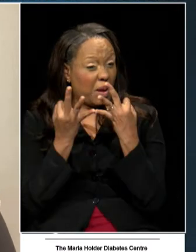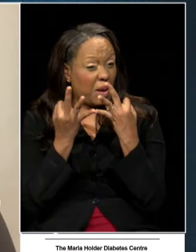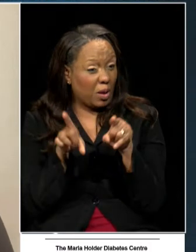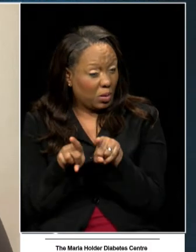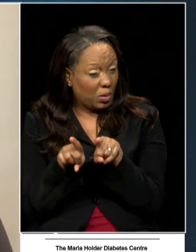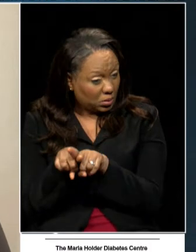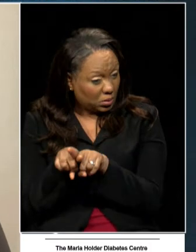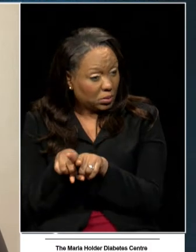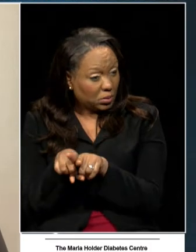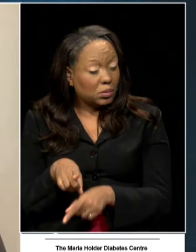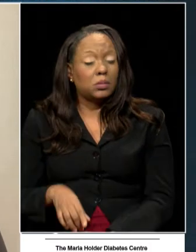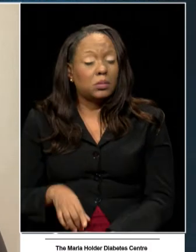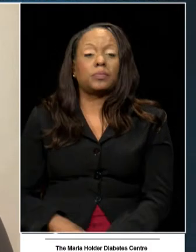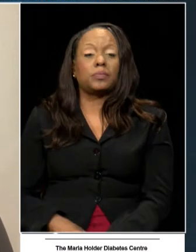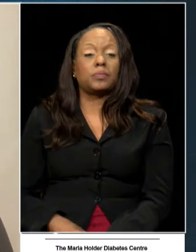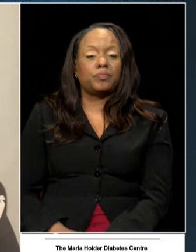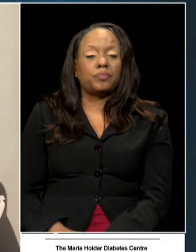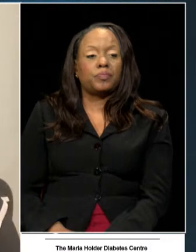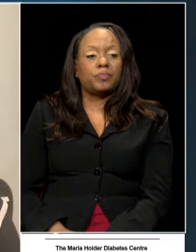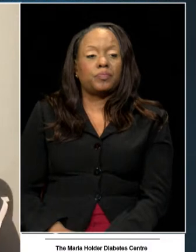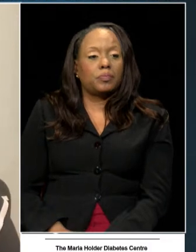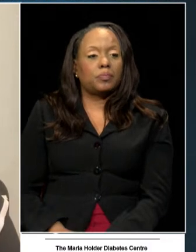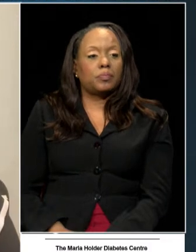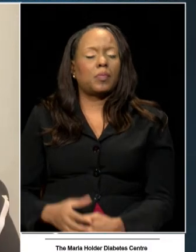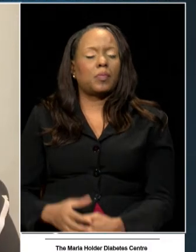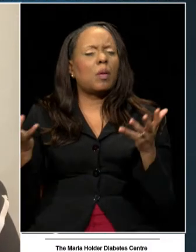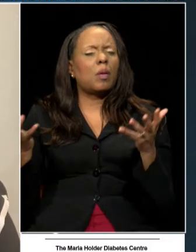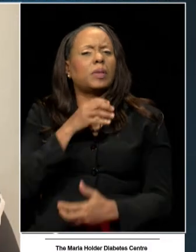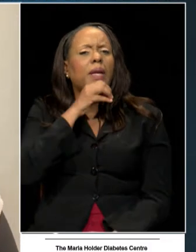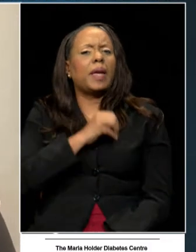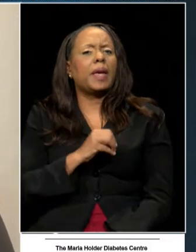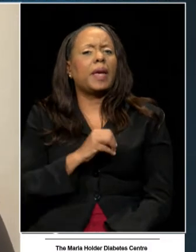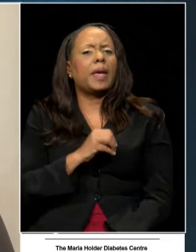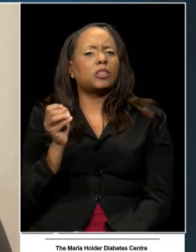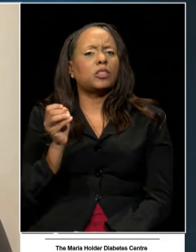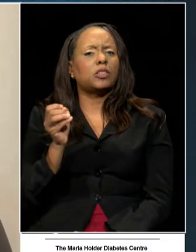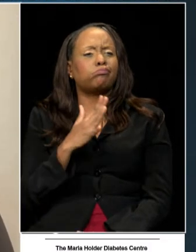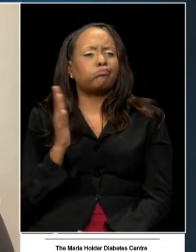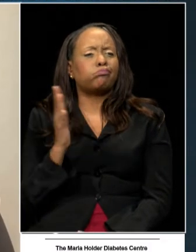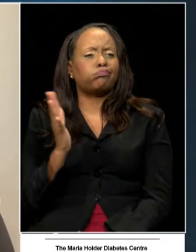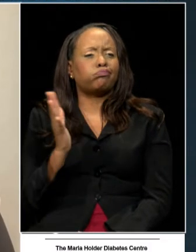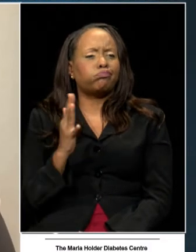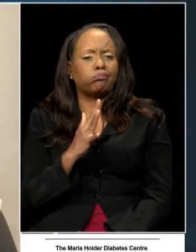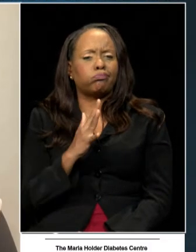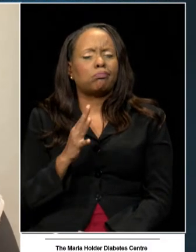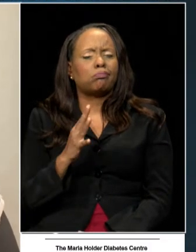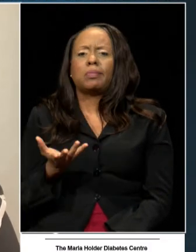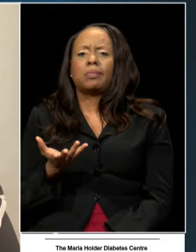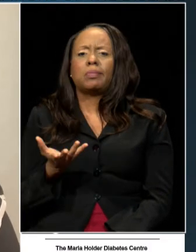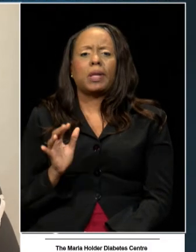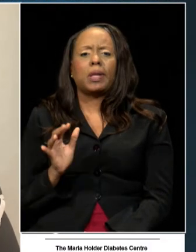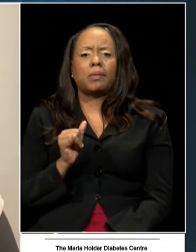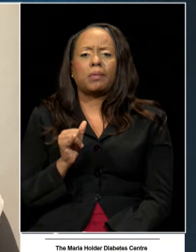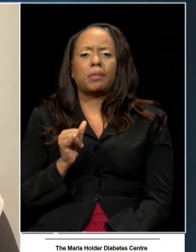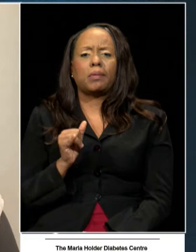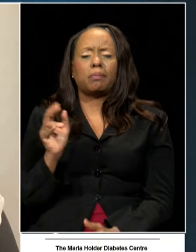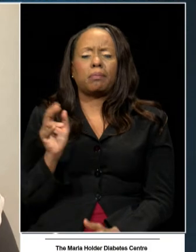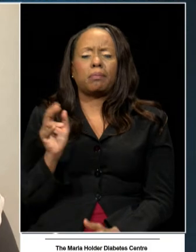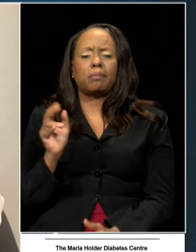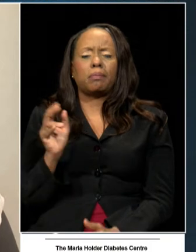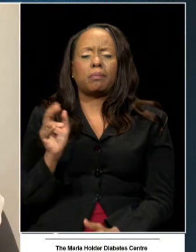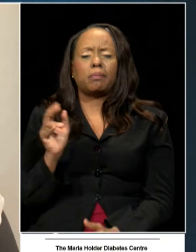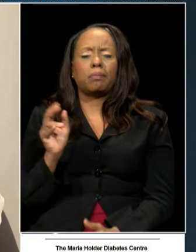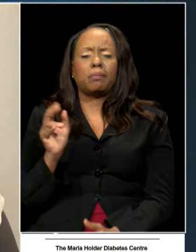imagine. What is the age range like in terms of the cases presenting themselves to you and your team?